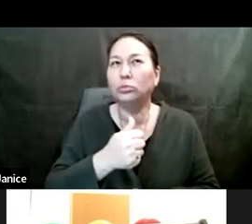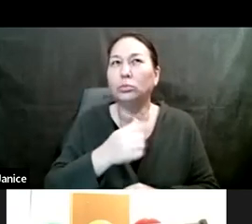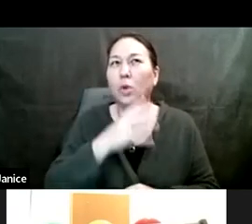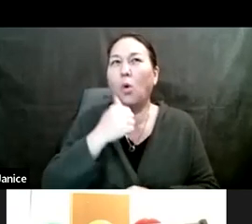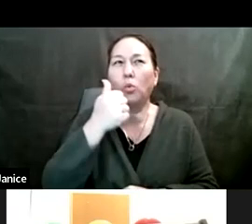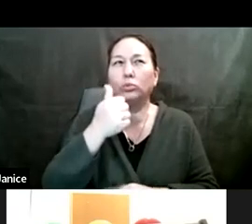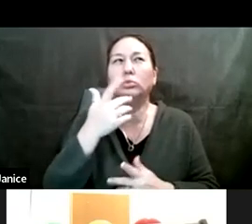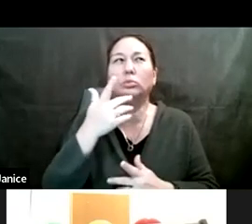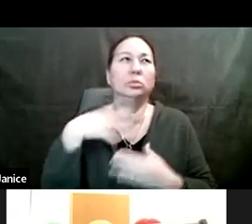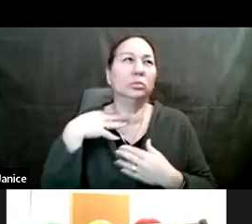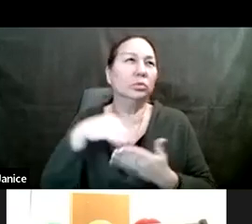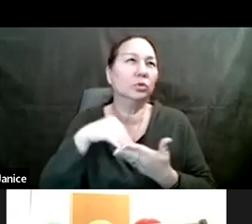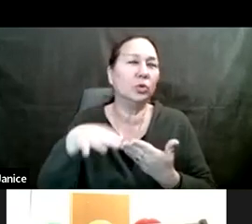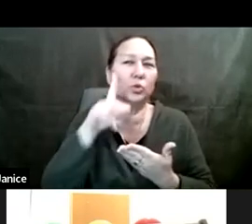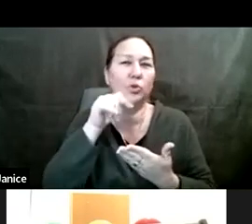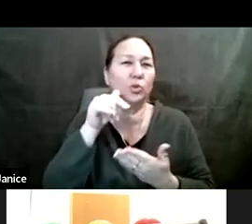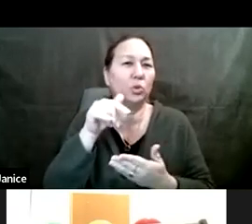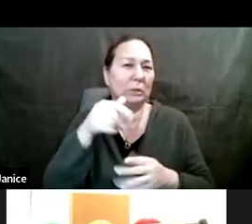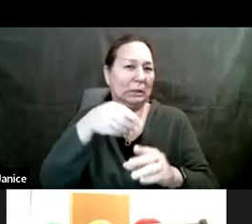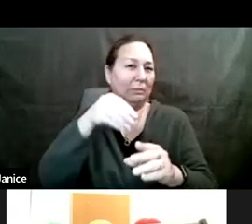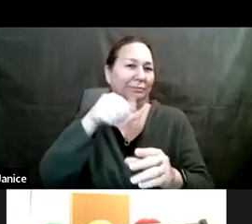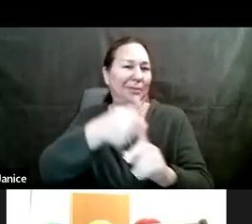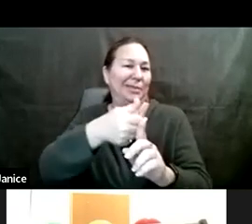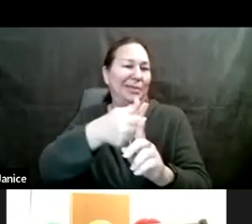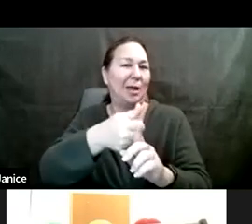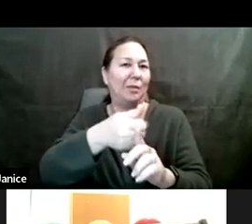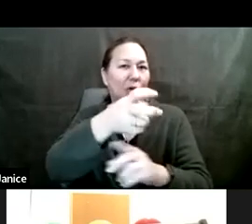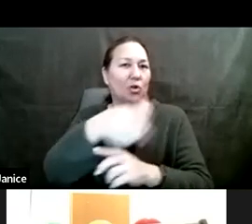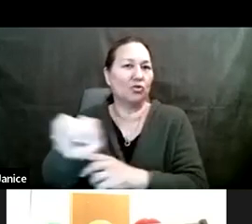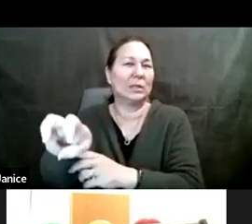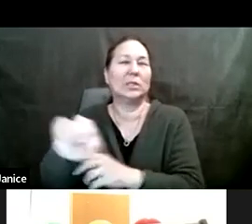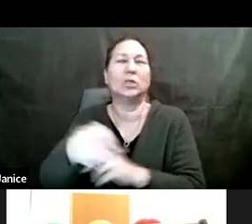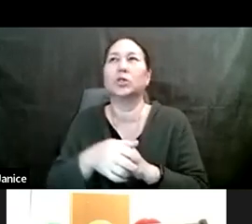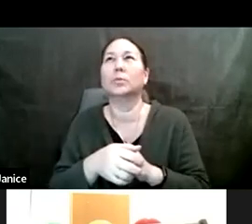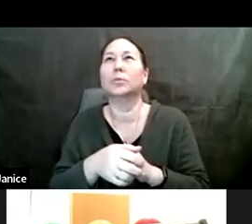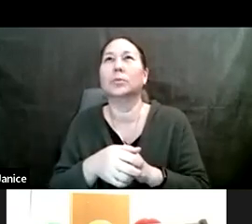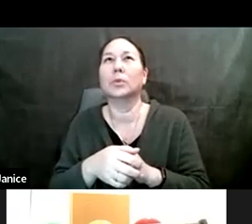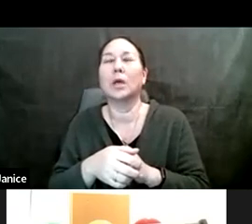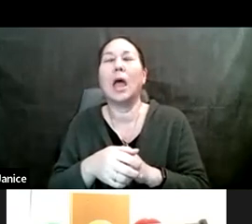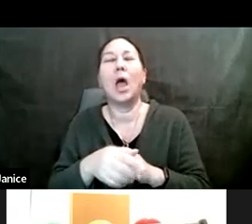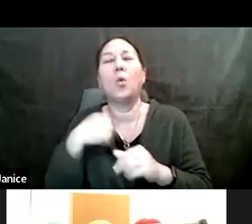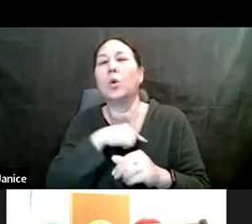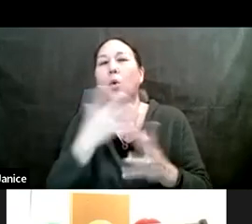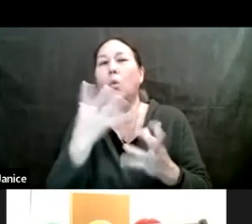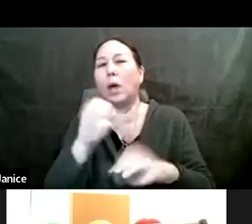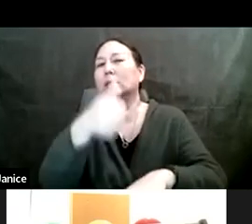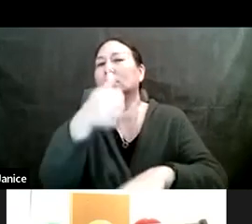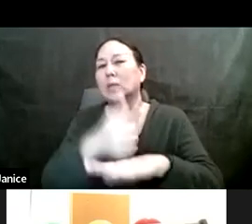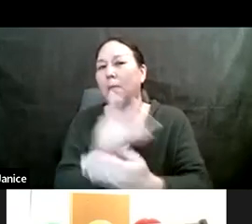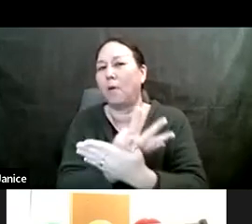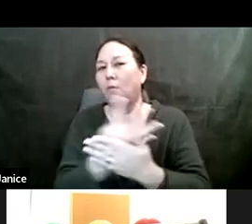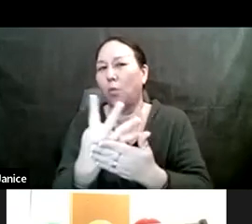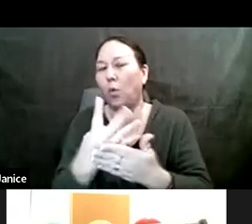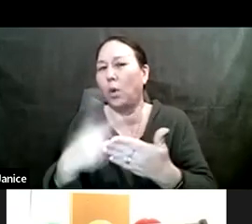students to do um to to make sure that we have at least a four-week program for them going forward